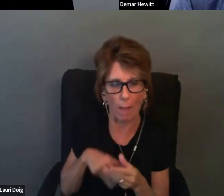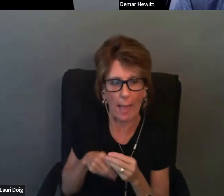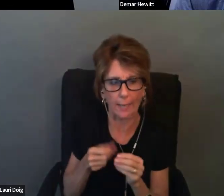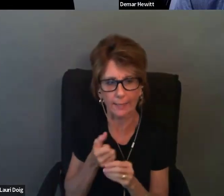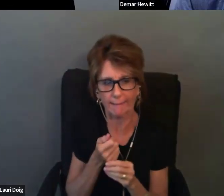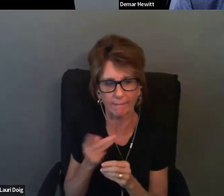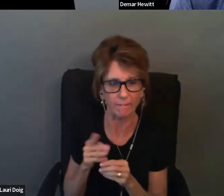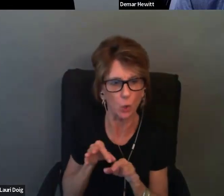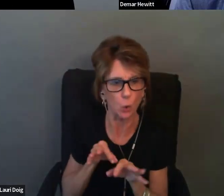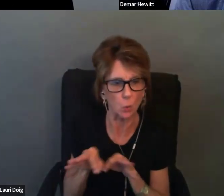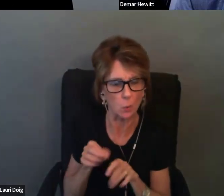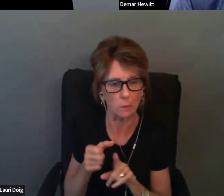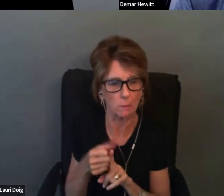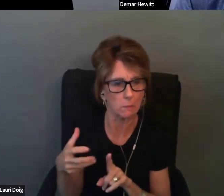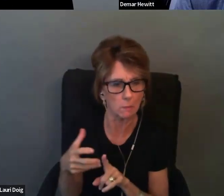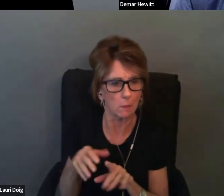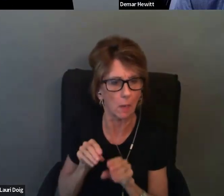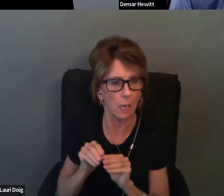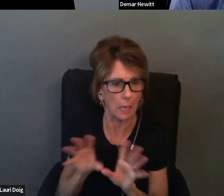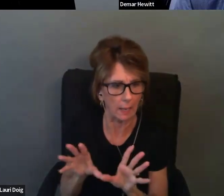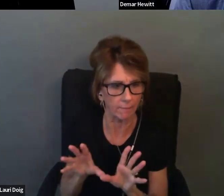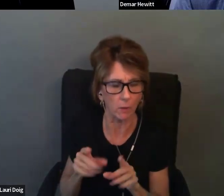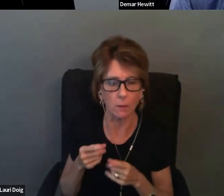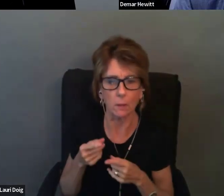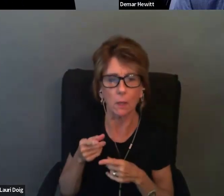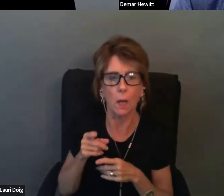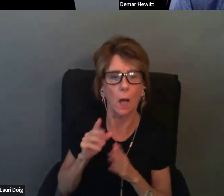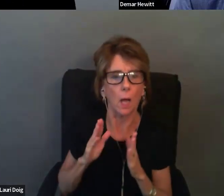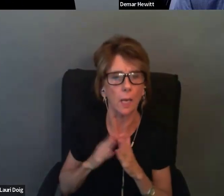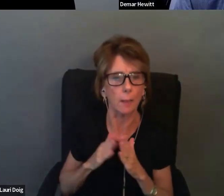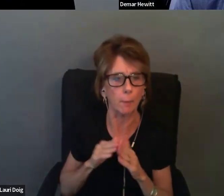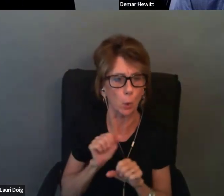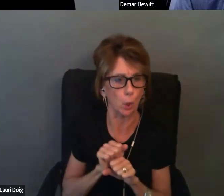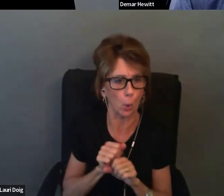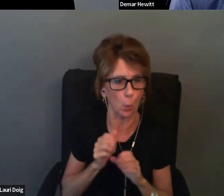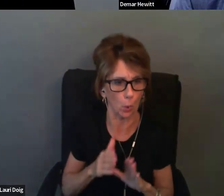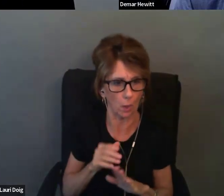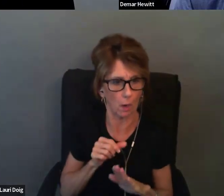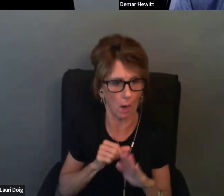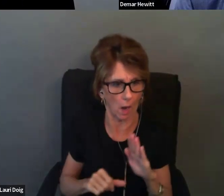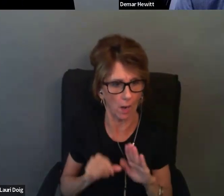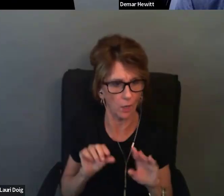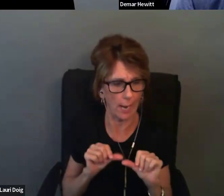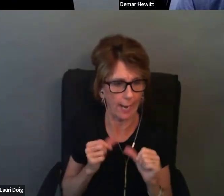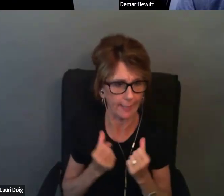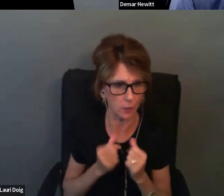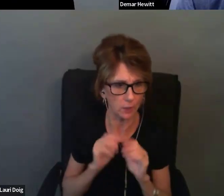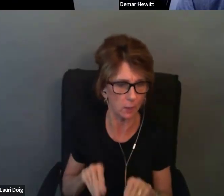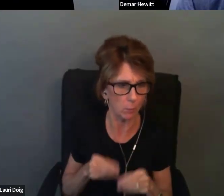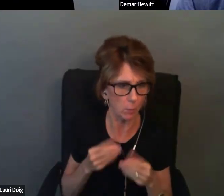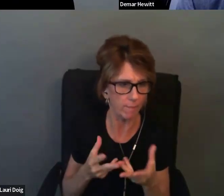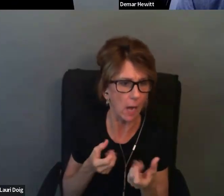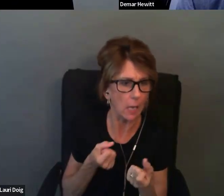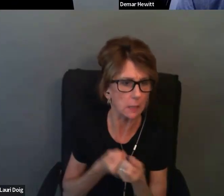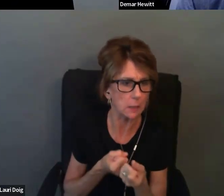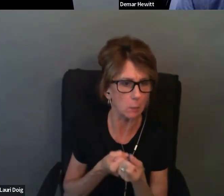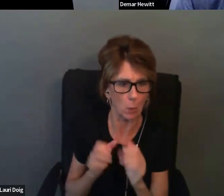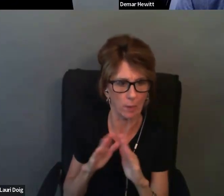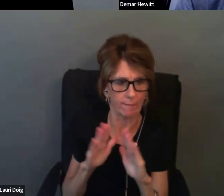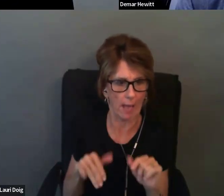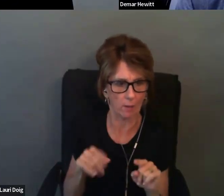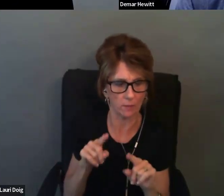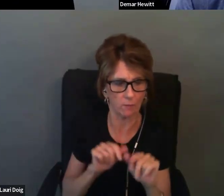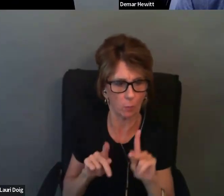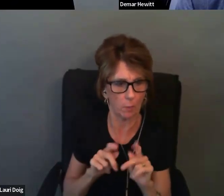this is coming from a community worker who works for an organization that provides supporting housing supports for people